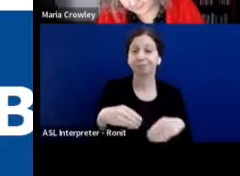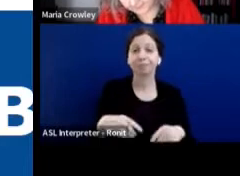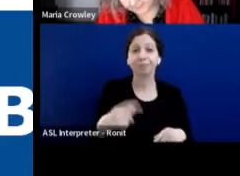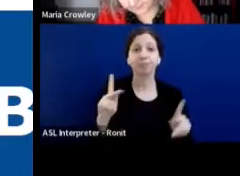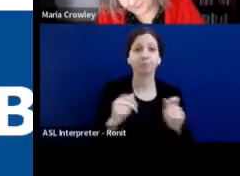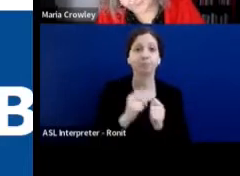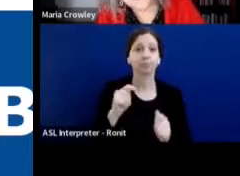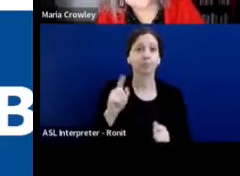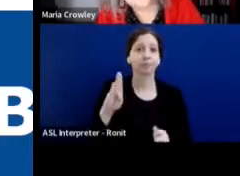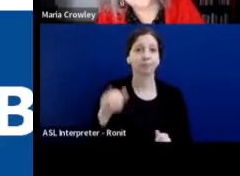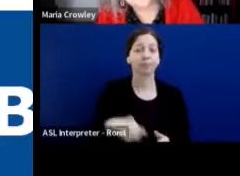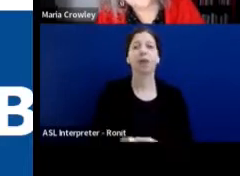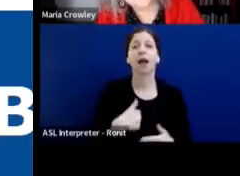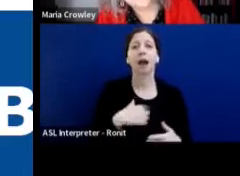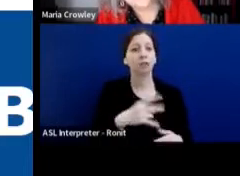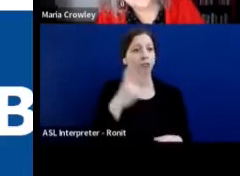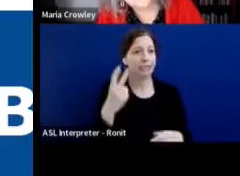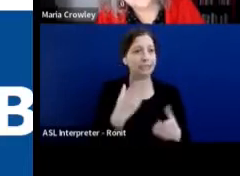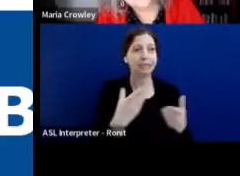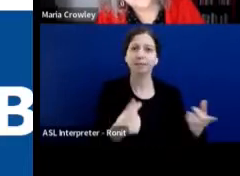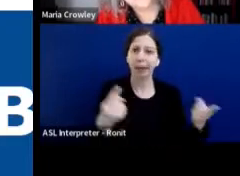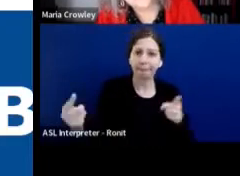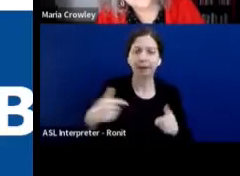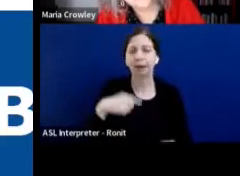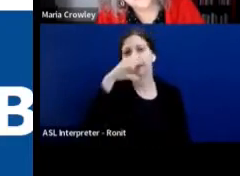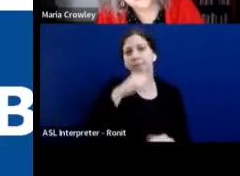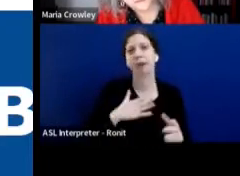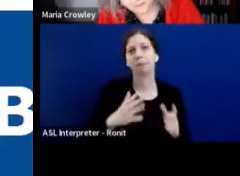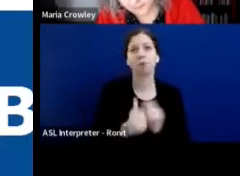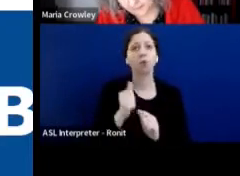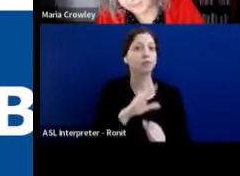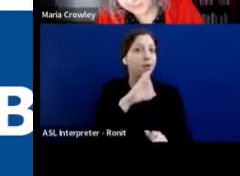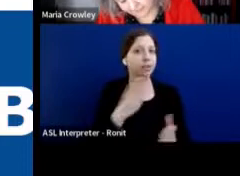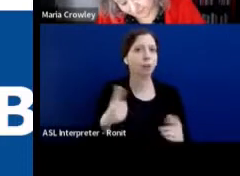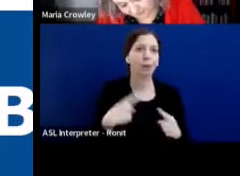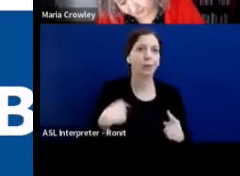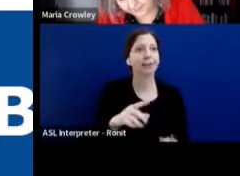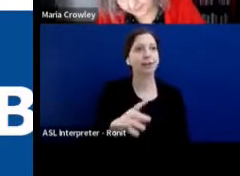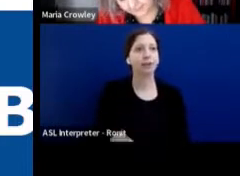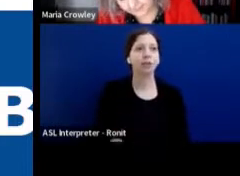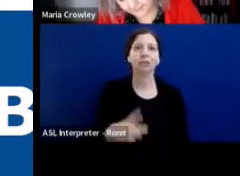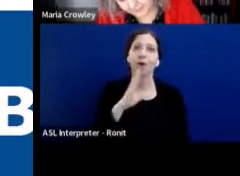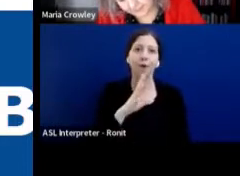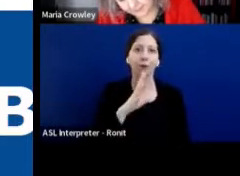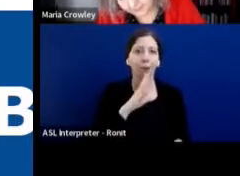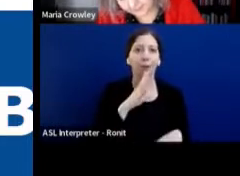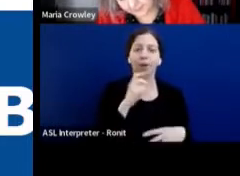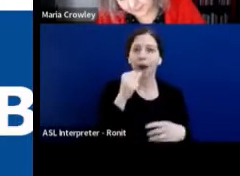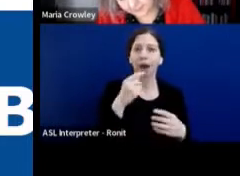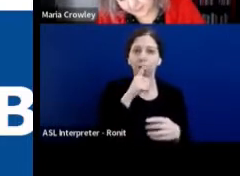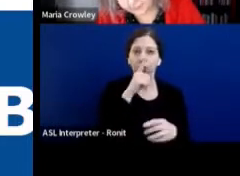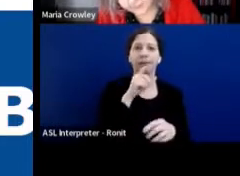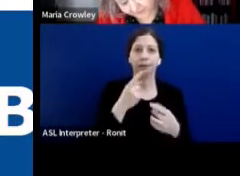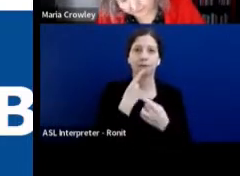likes to see things happen. So I guess my most frustrating thing is when we just talk and we don't accomplish anything. And so that's